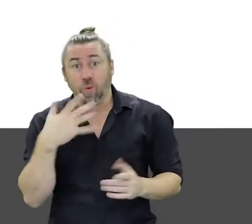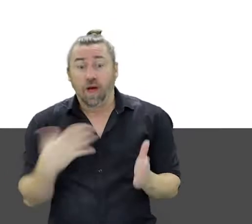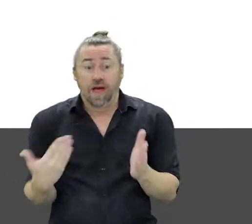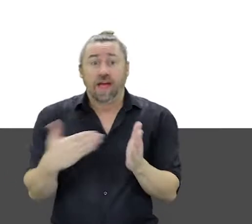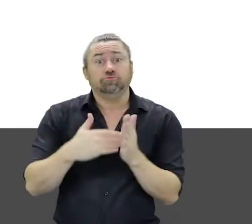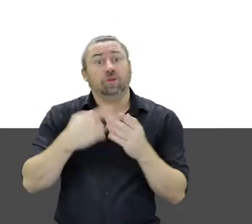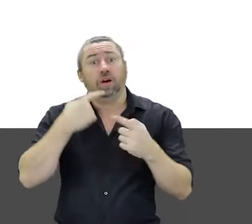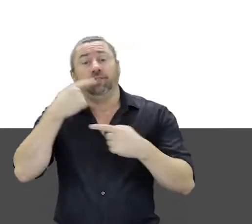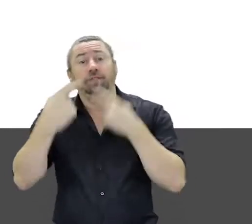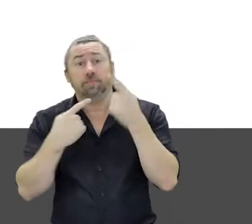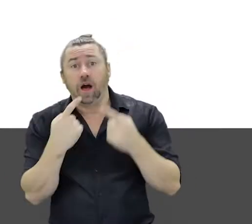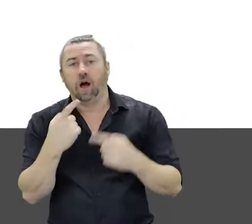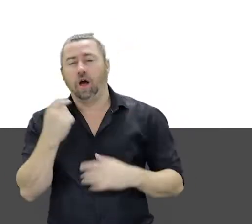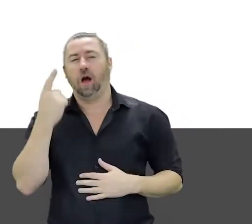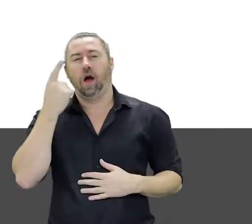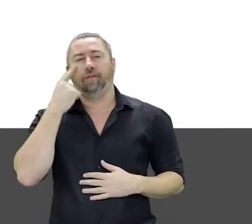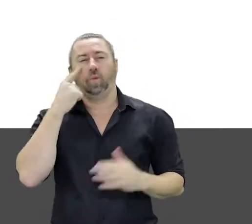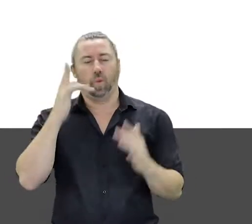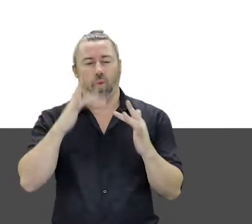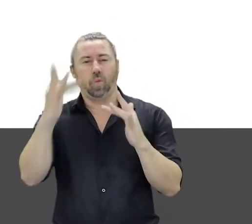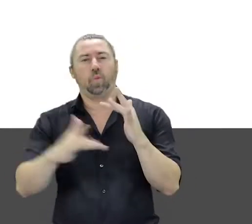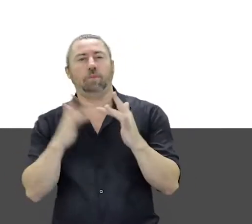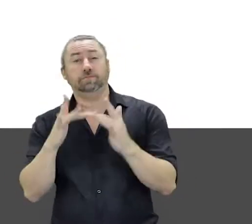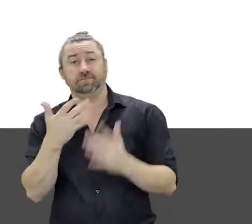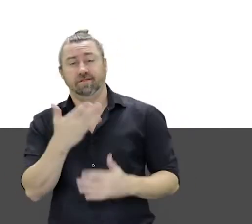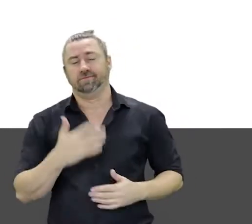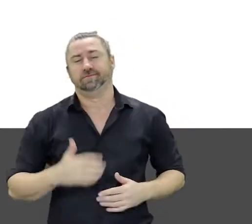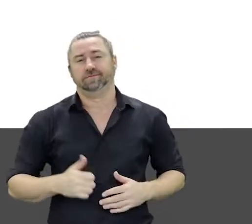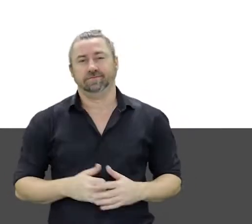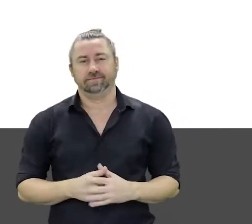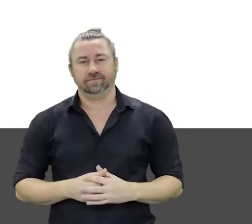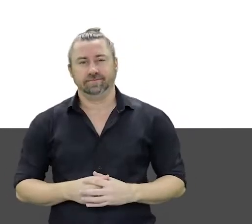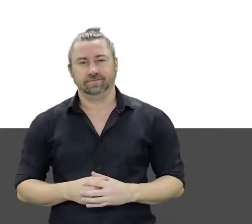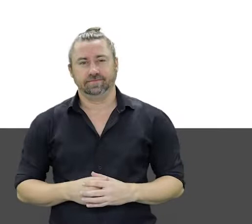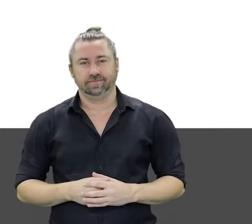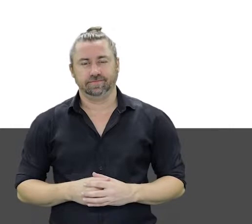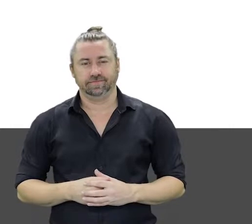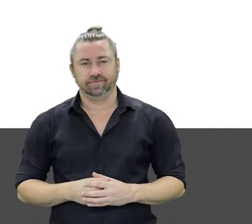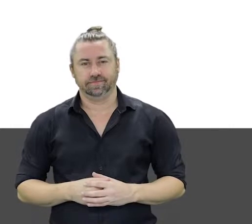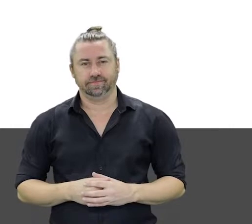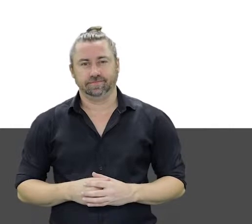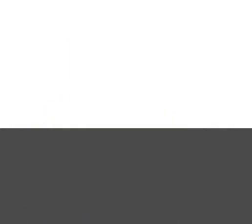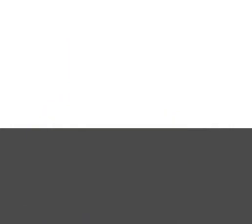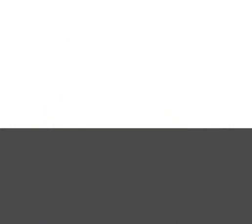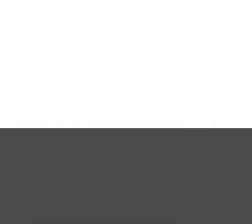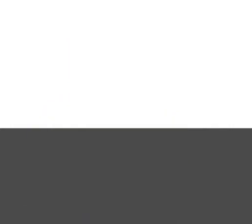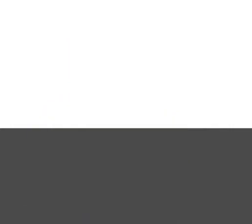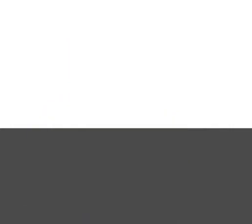disaster.sdrc.qld.gov.au.